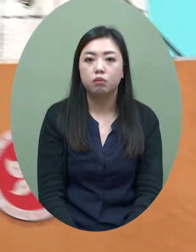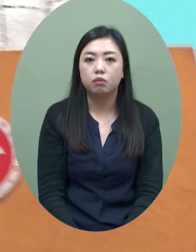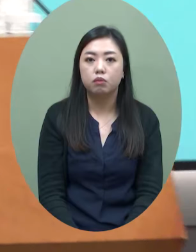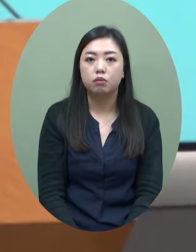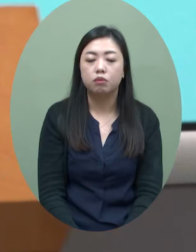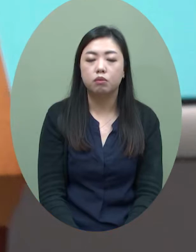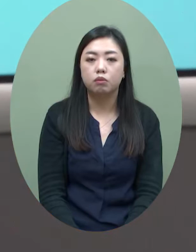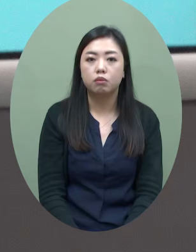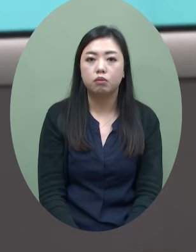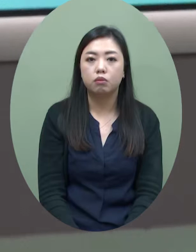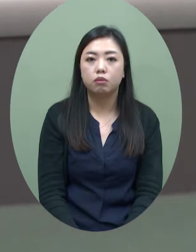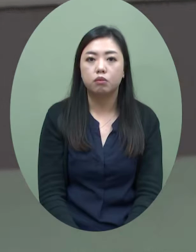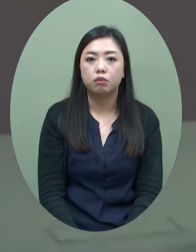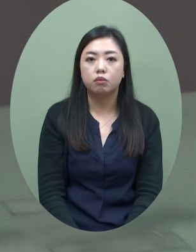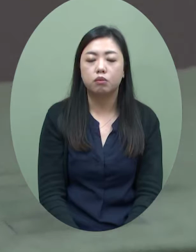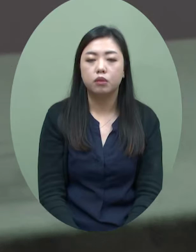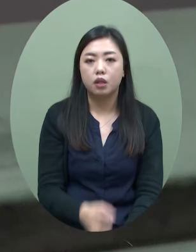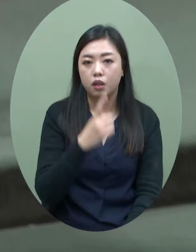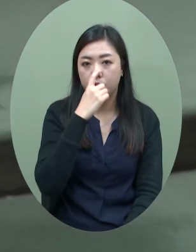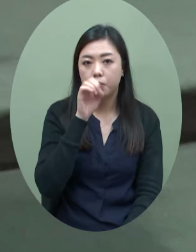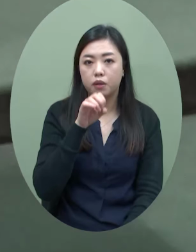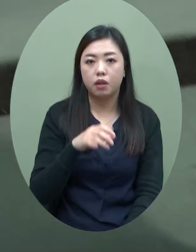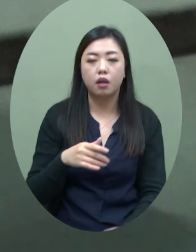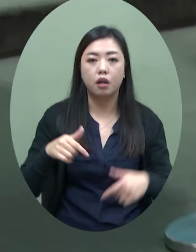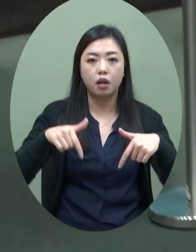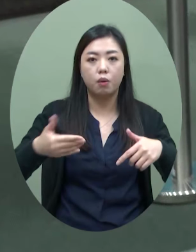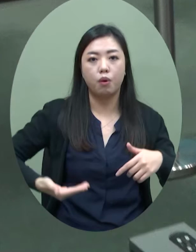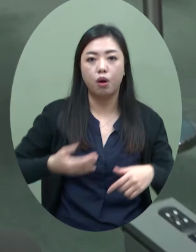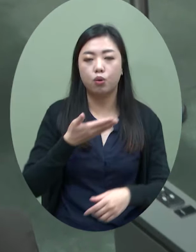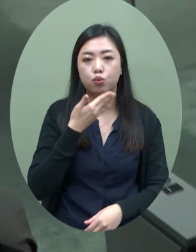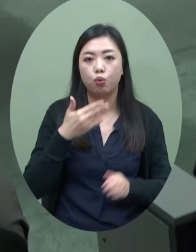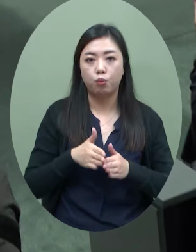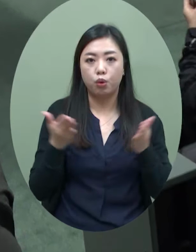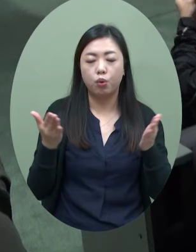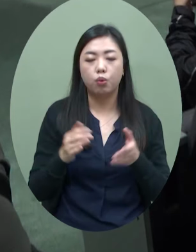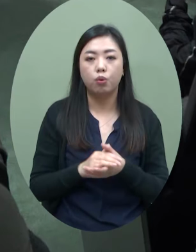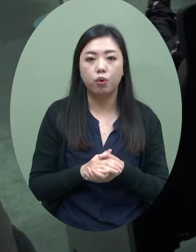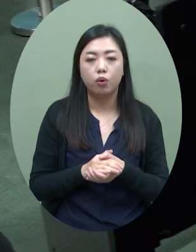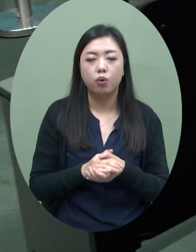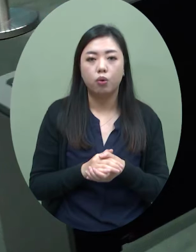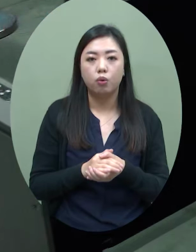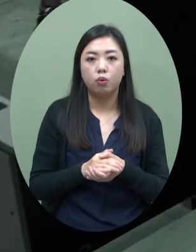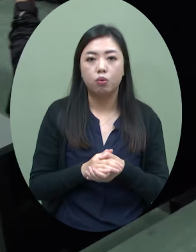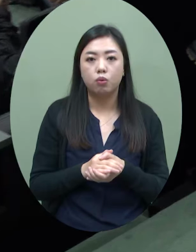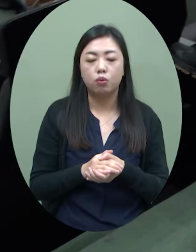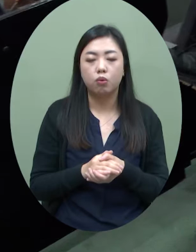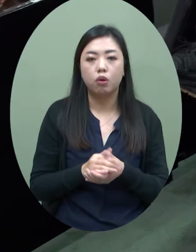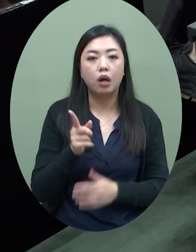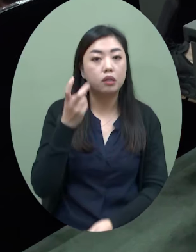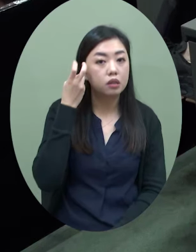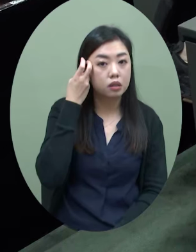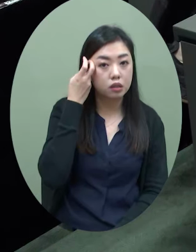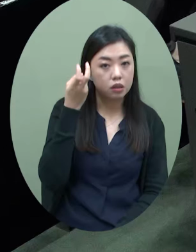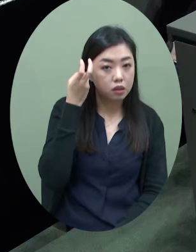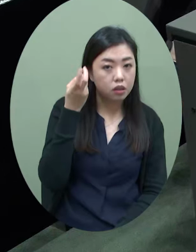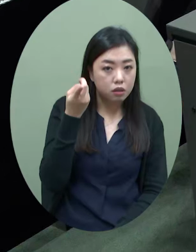A question from SCMP. So, in your opinion, what should be the best ratio of geographical constituency,